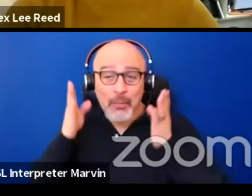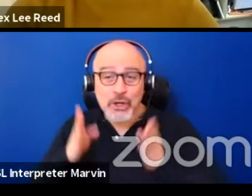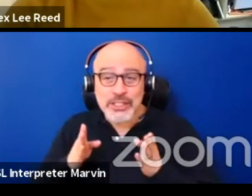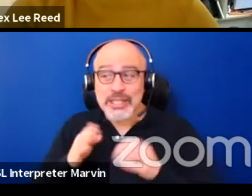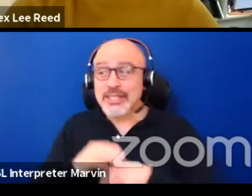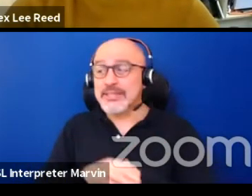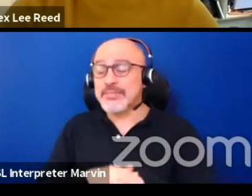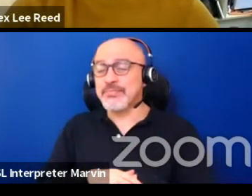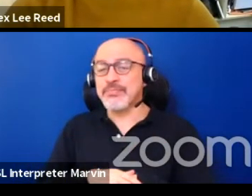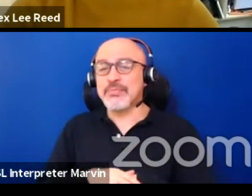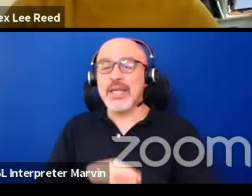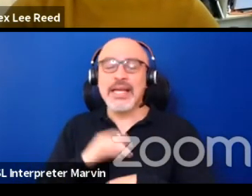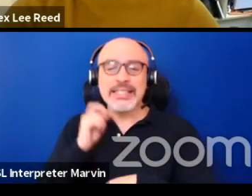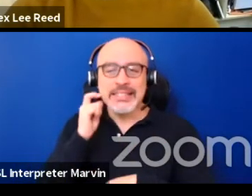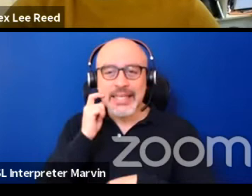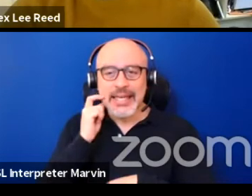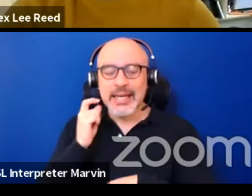And